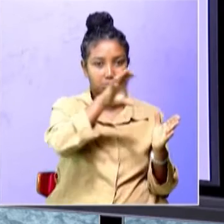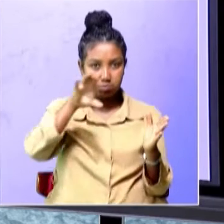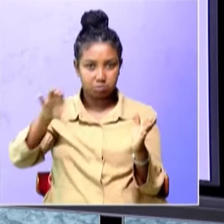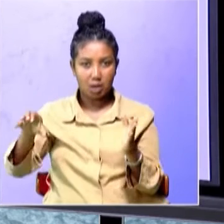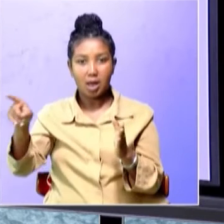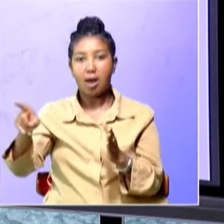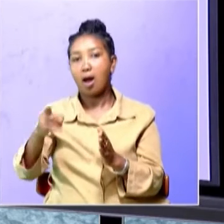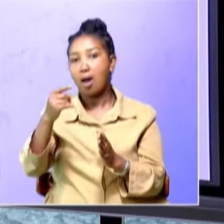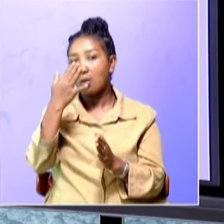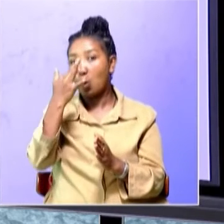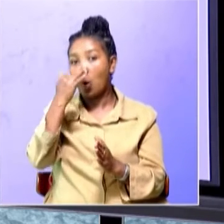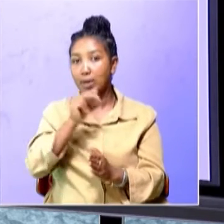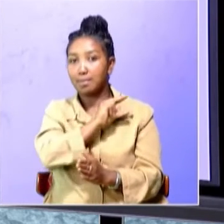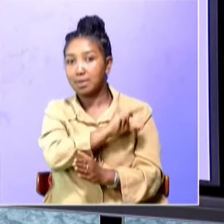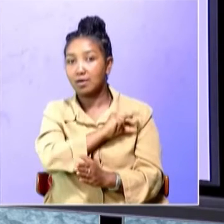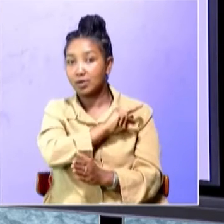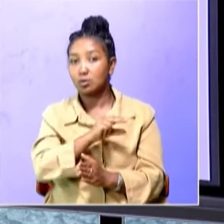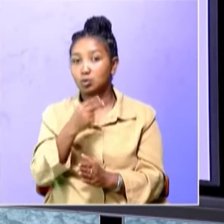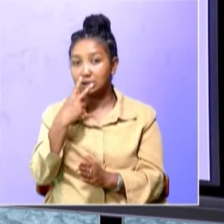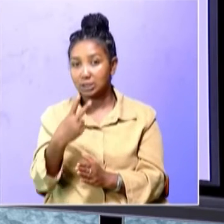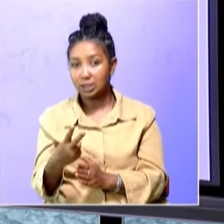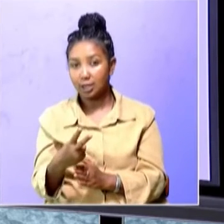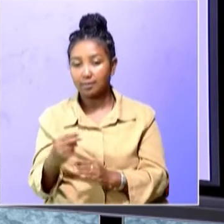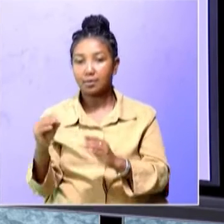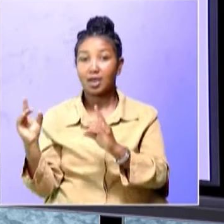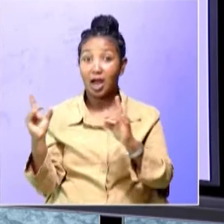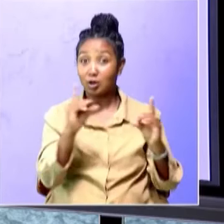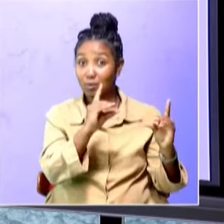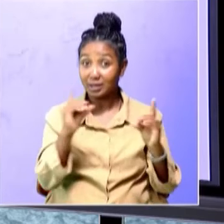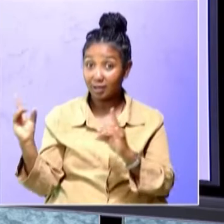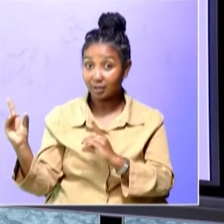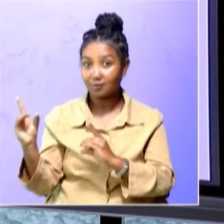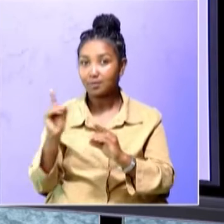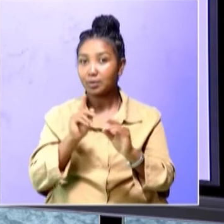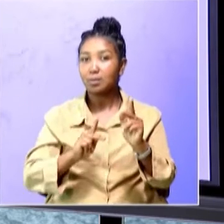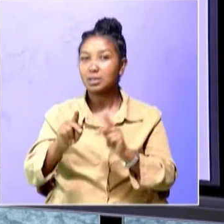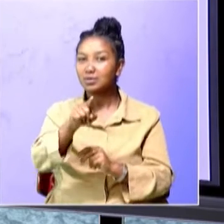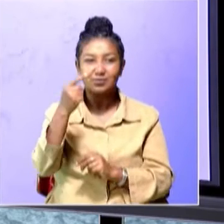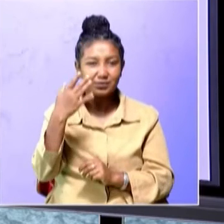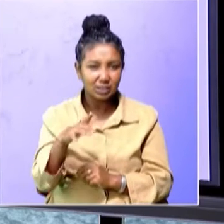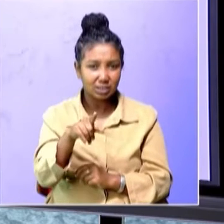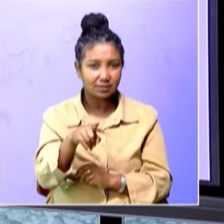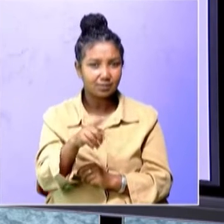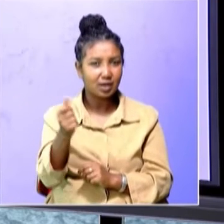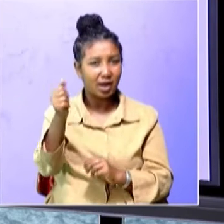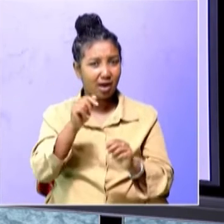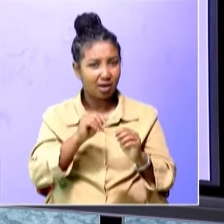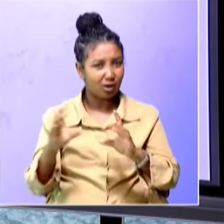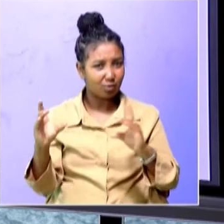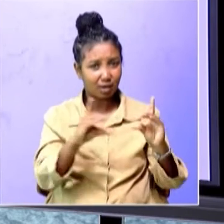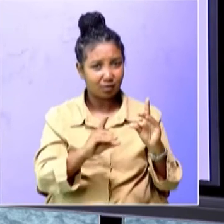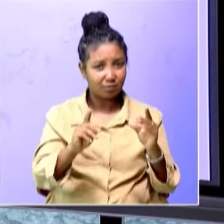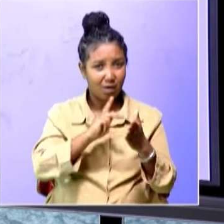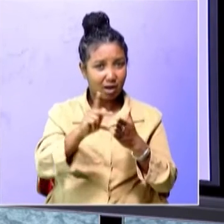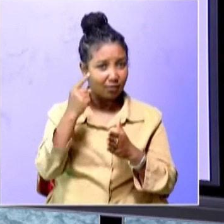the common behaviors that we see in argumentative paragraph. Have you ever heard any argumentative paragraph